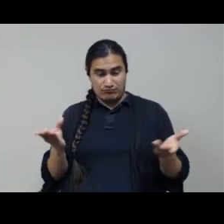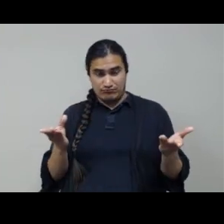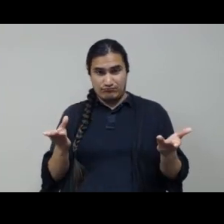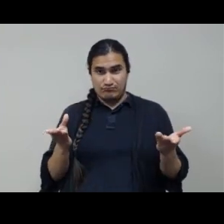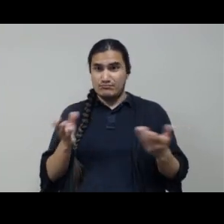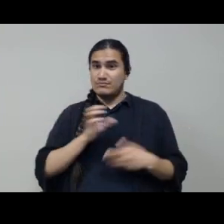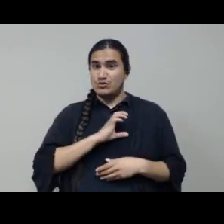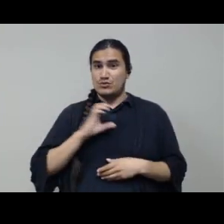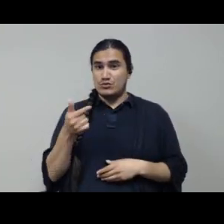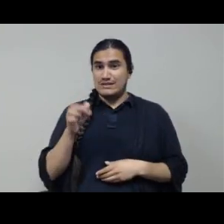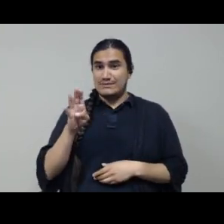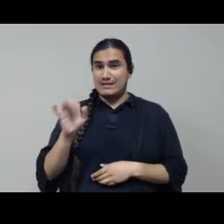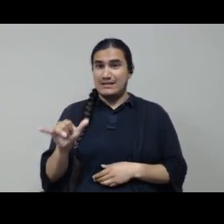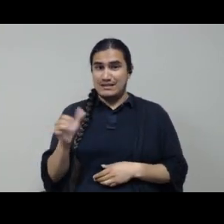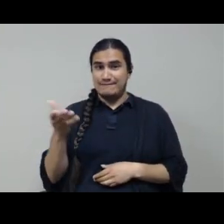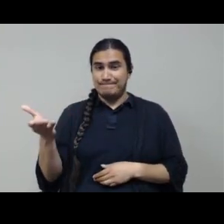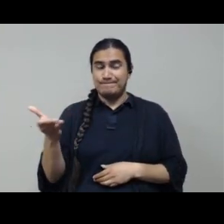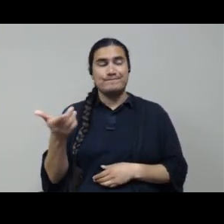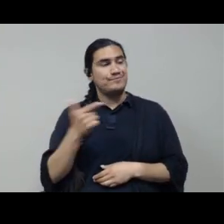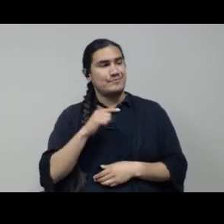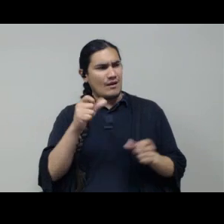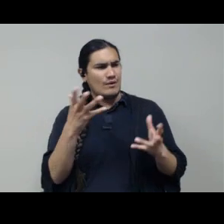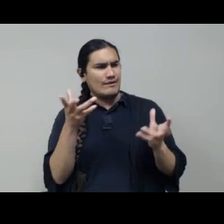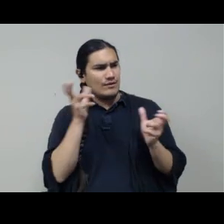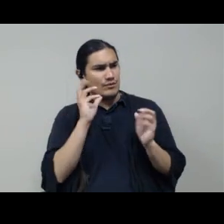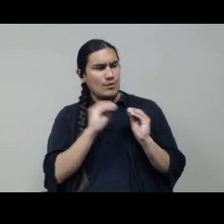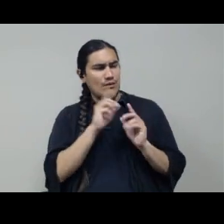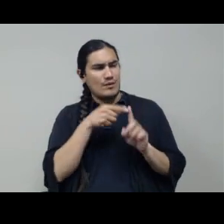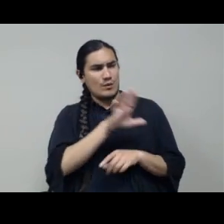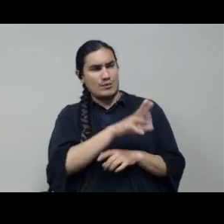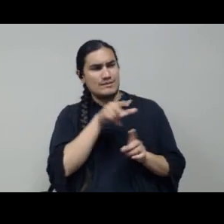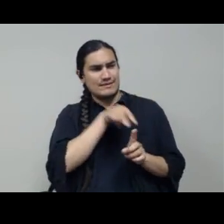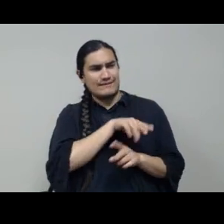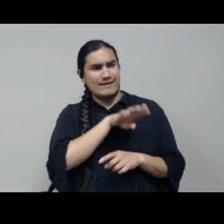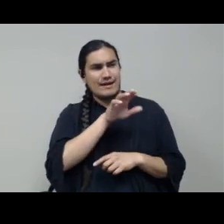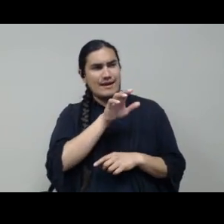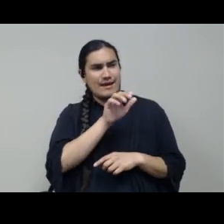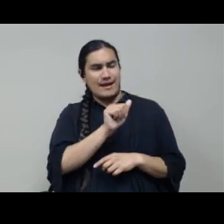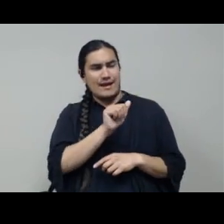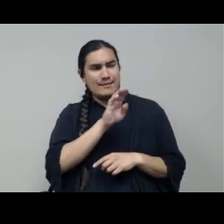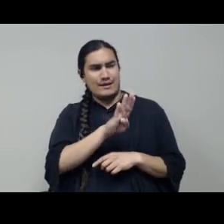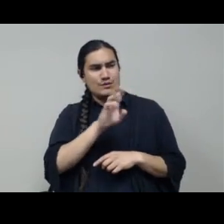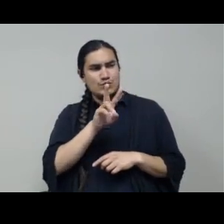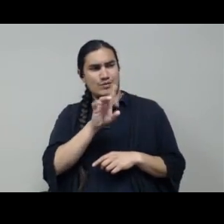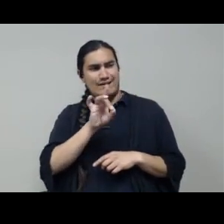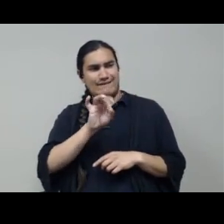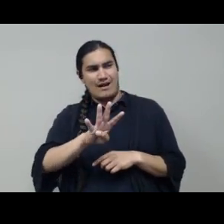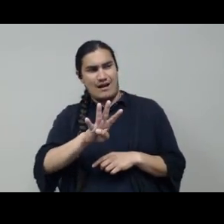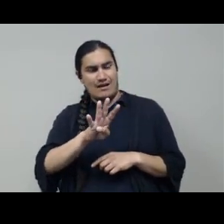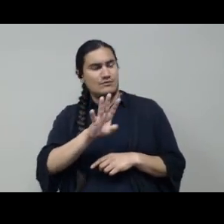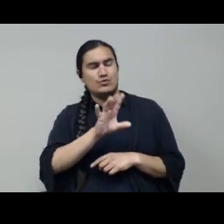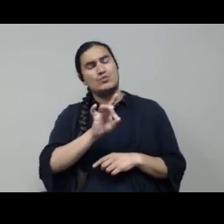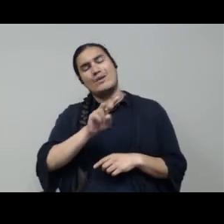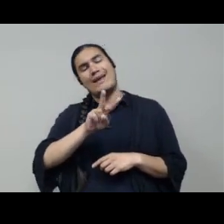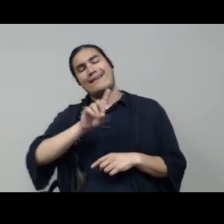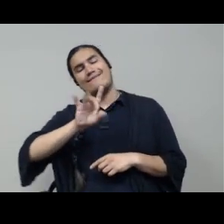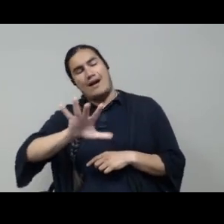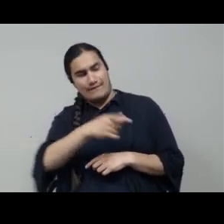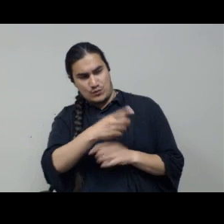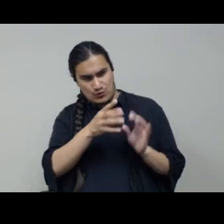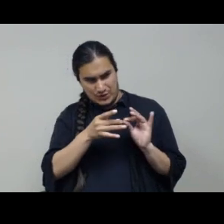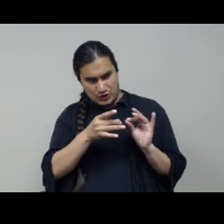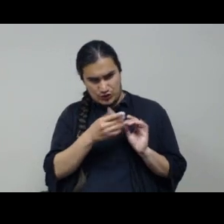Commissioner Grisby? Yeah, just wanted to hear more about your perspective on the AB 285 report that you referenced briefly. I